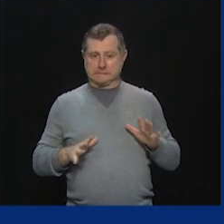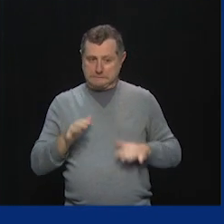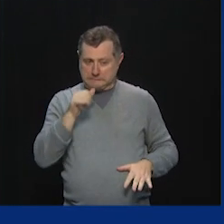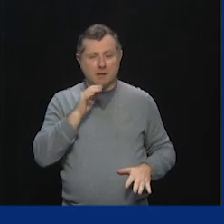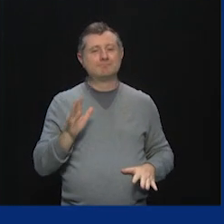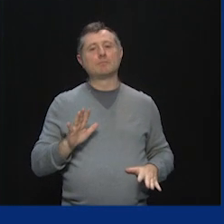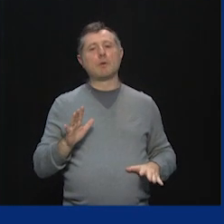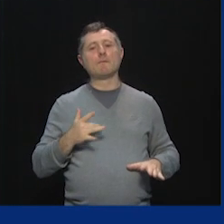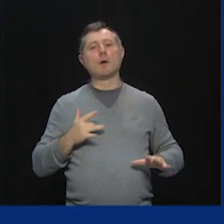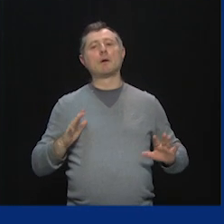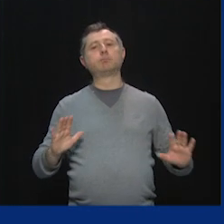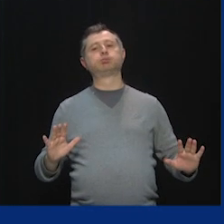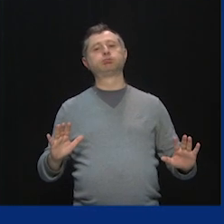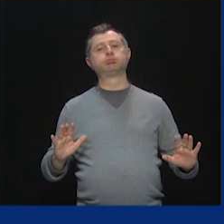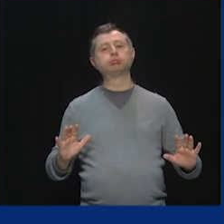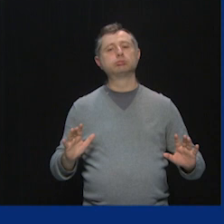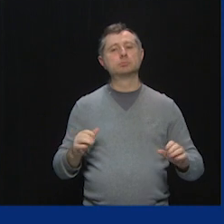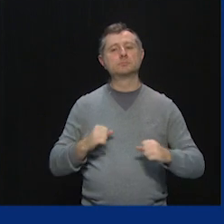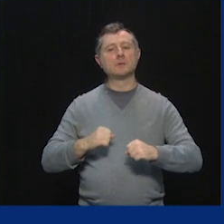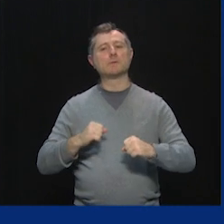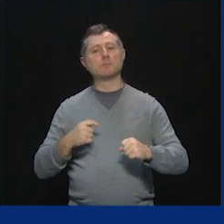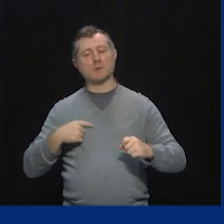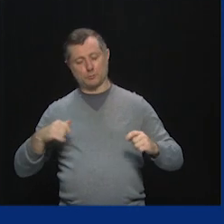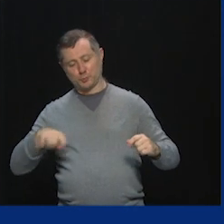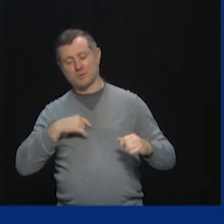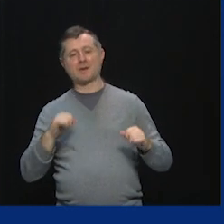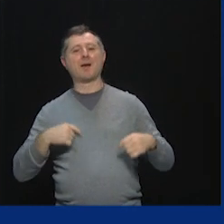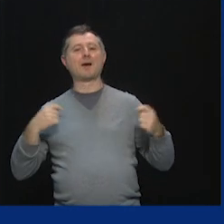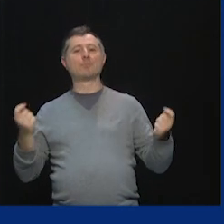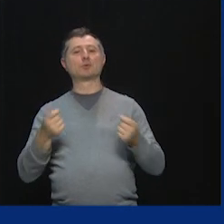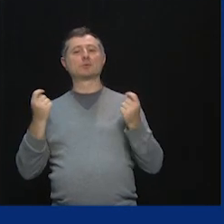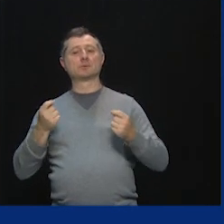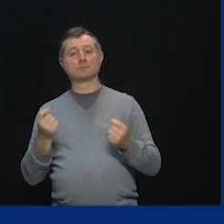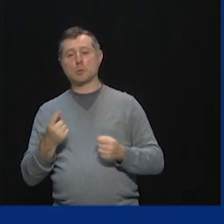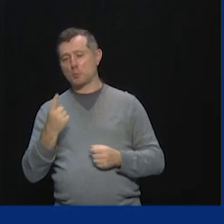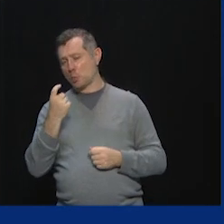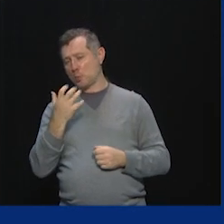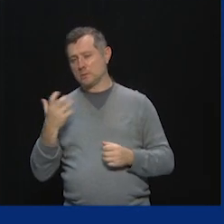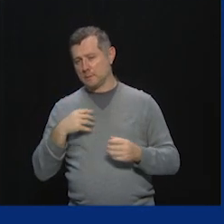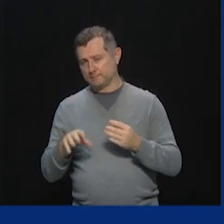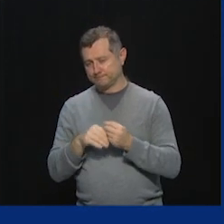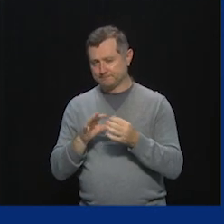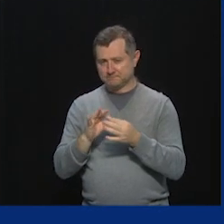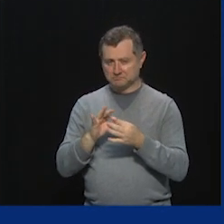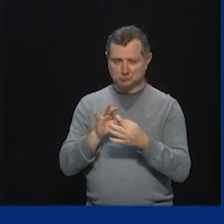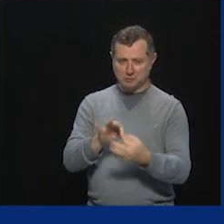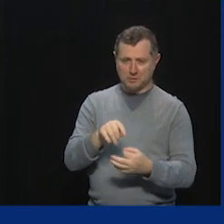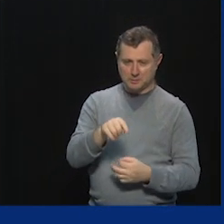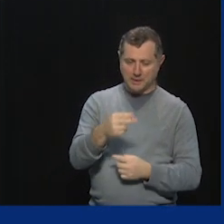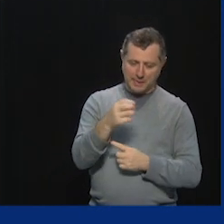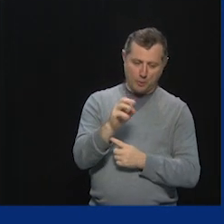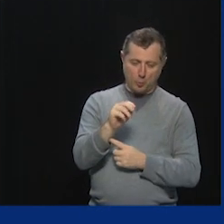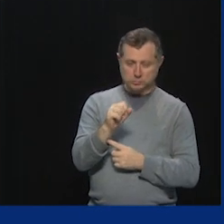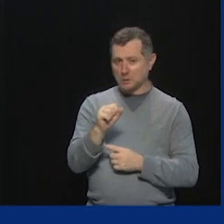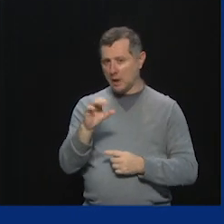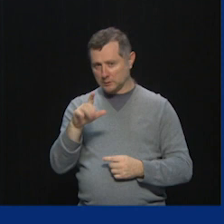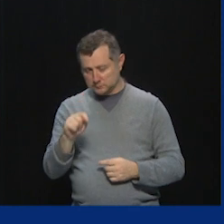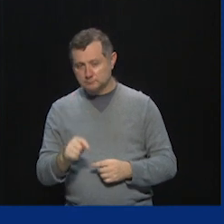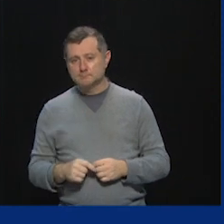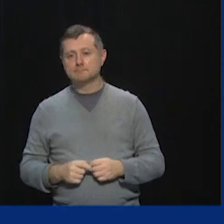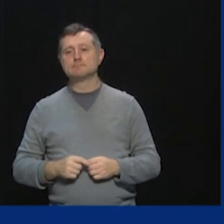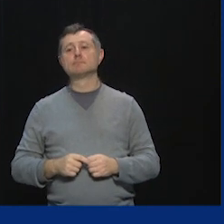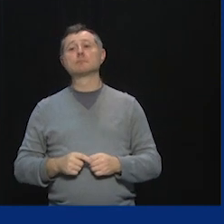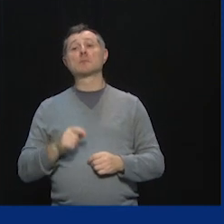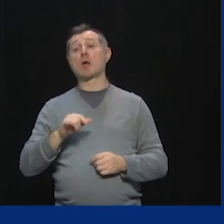thing that we're here to celebrate today. One last thing I'll mention about the HERO Act, which is very important. It also empowers the workers themselves